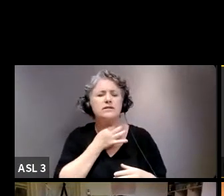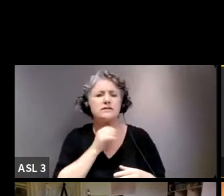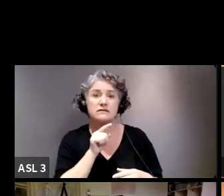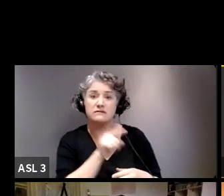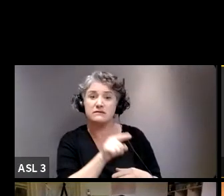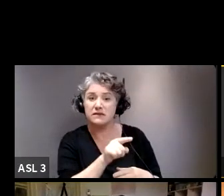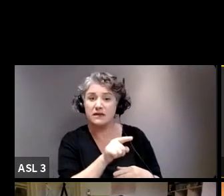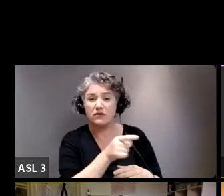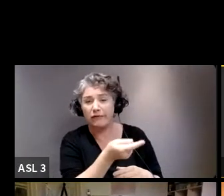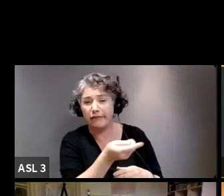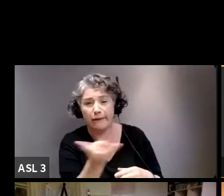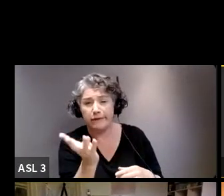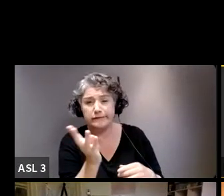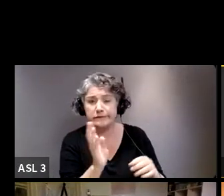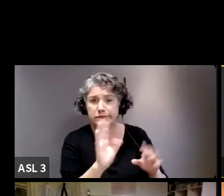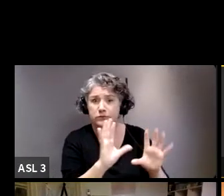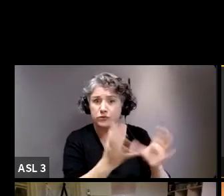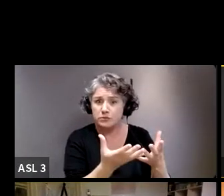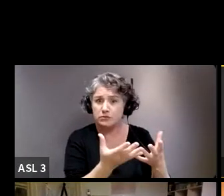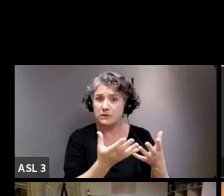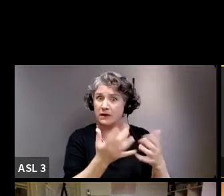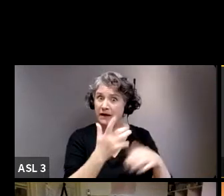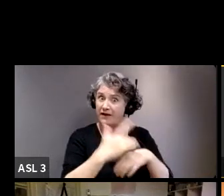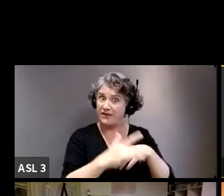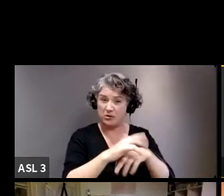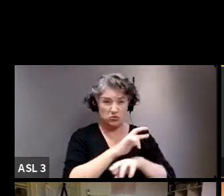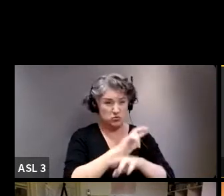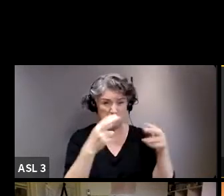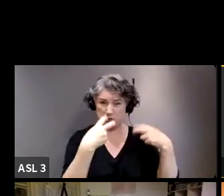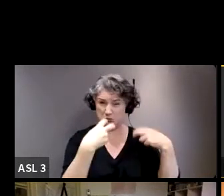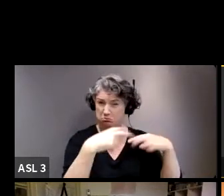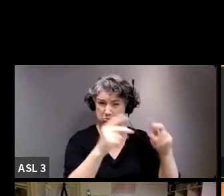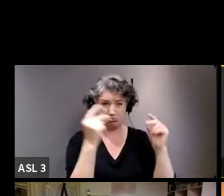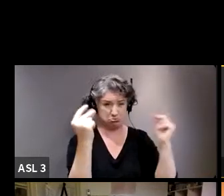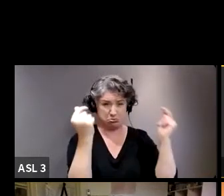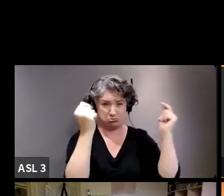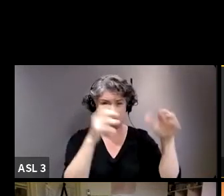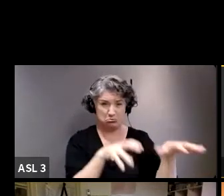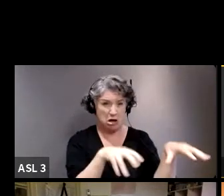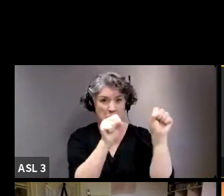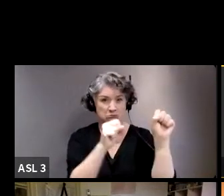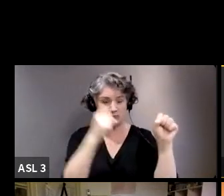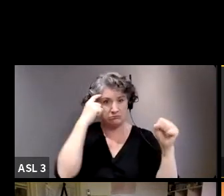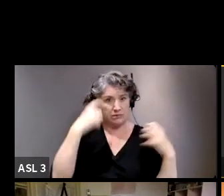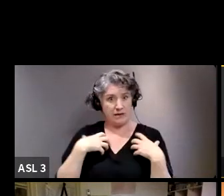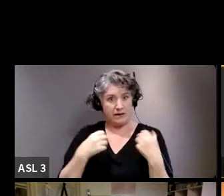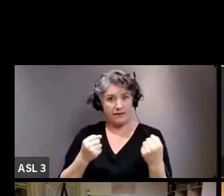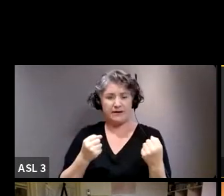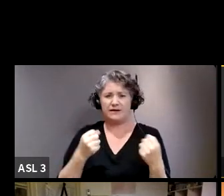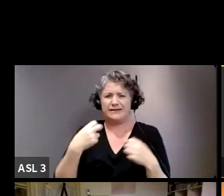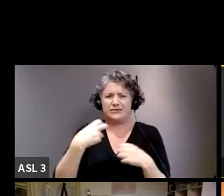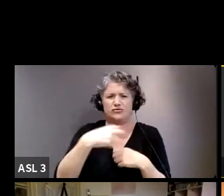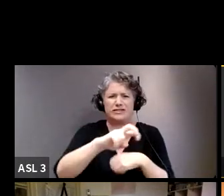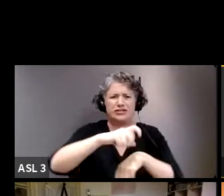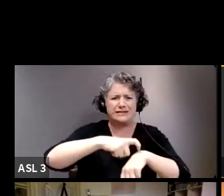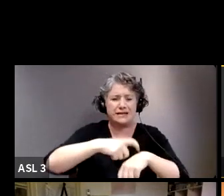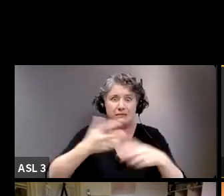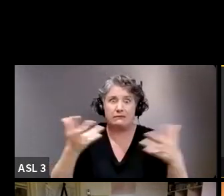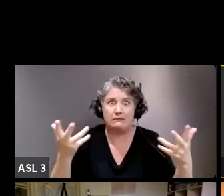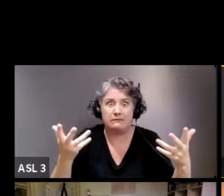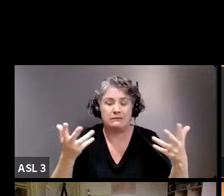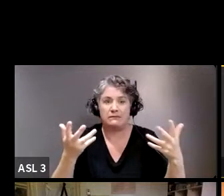would be available take on the response for mental health immediately because there's always going to be a transition period